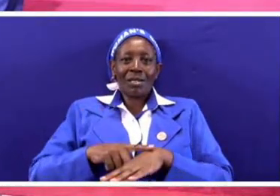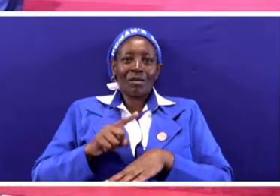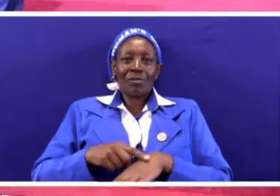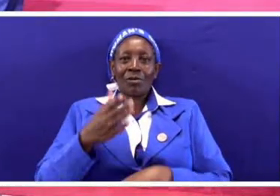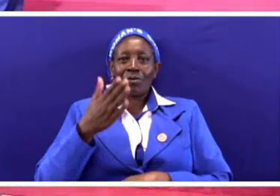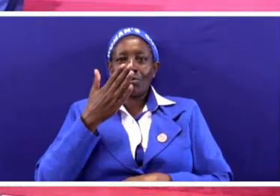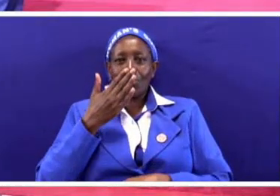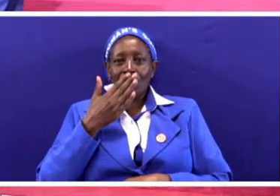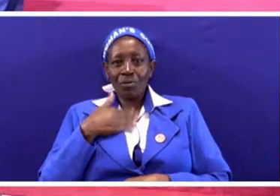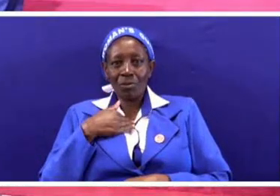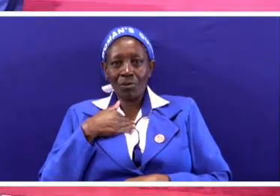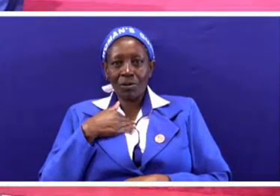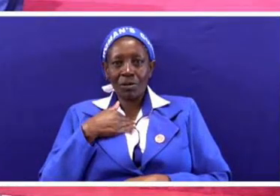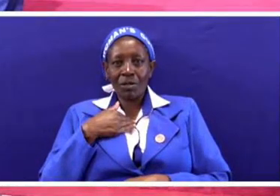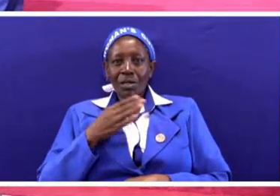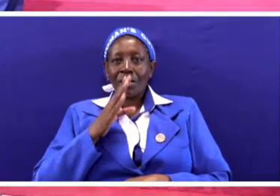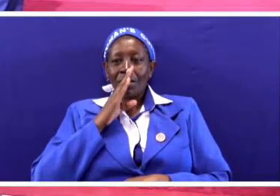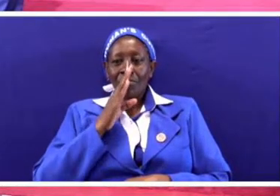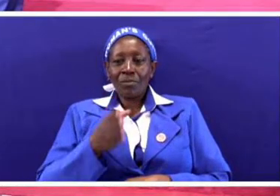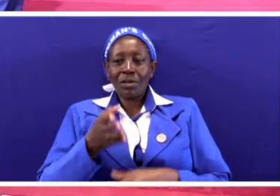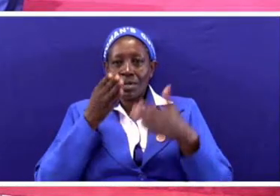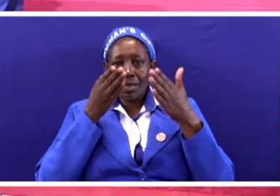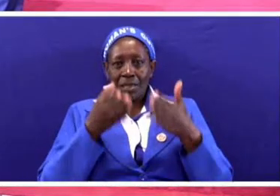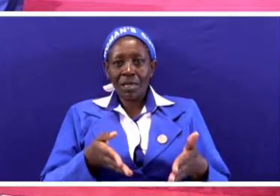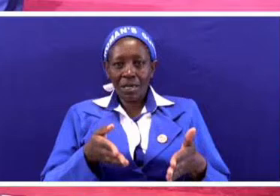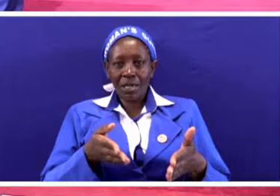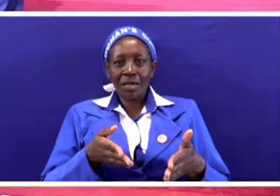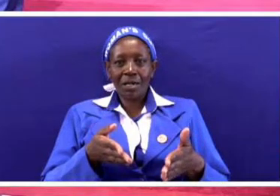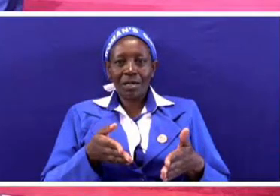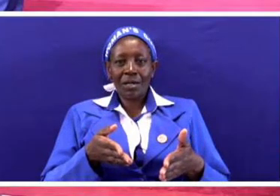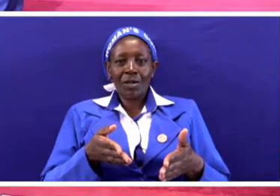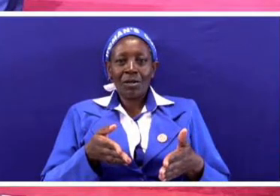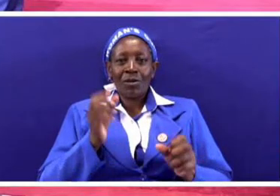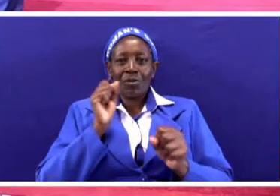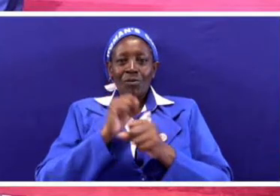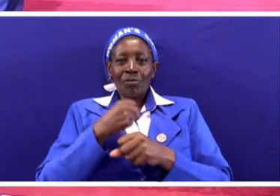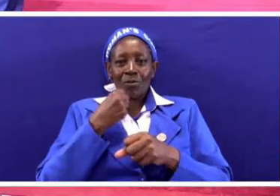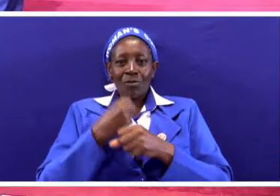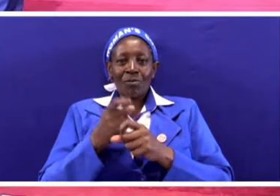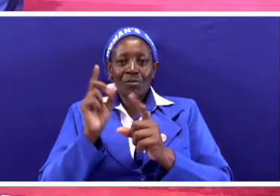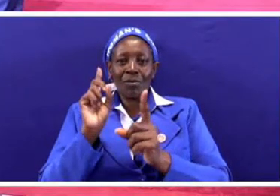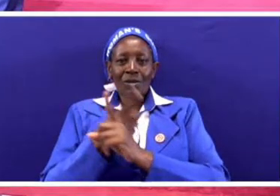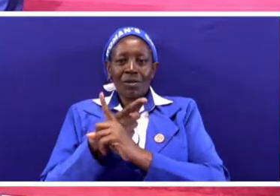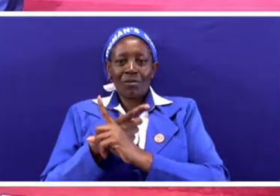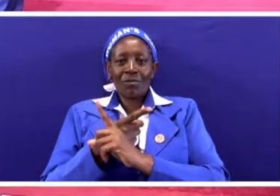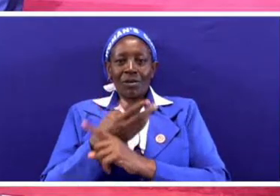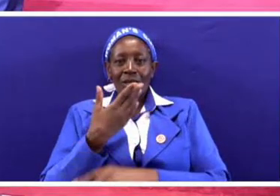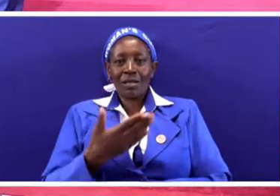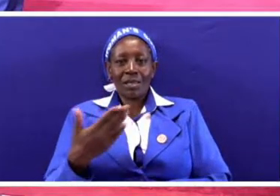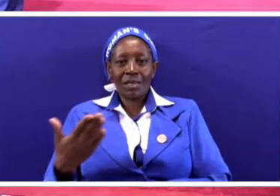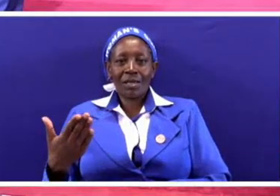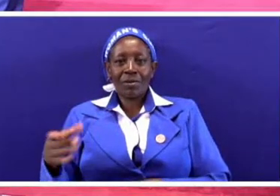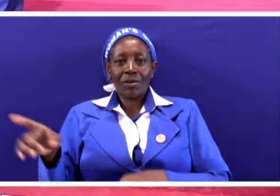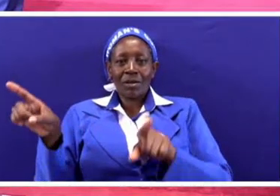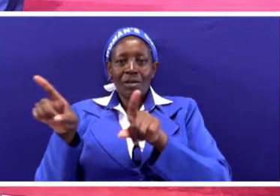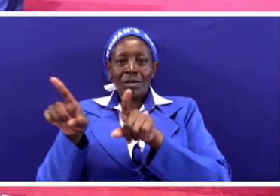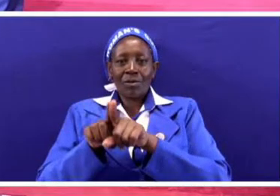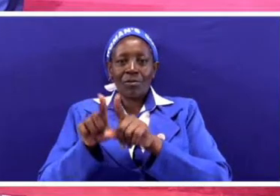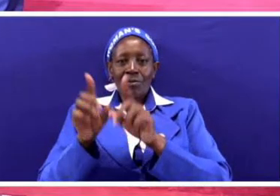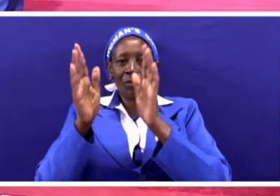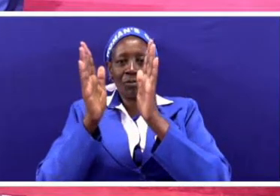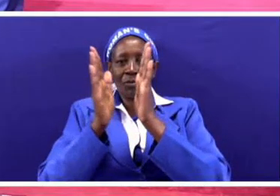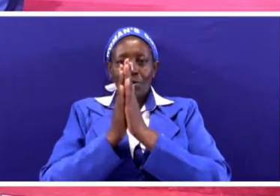time, that he will also be available, not necessarily to do what he has done, but do something else. We also pray, as we pray for him, for young people in the